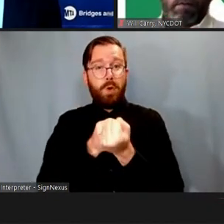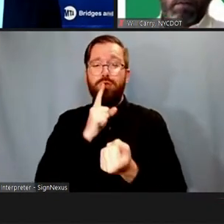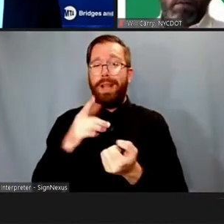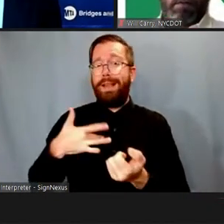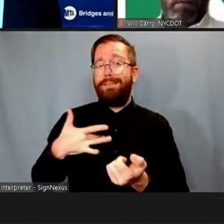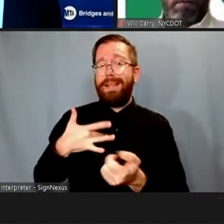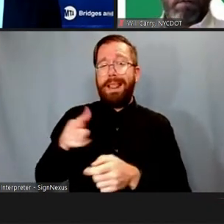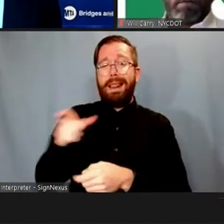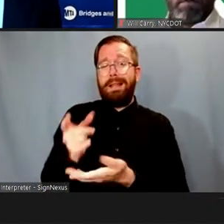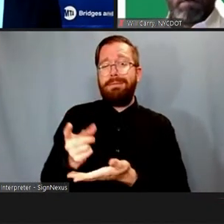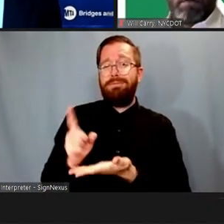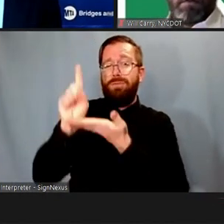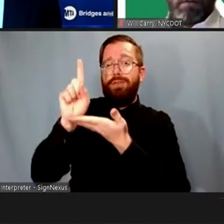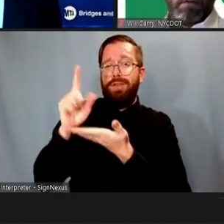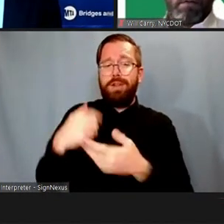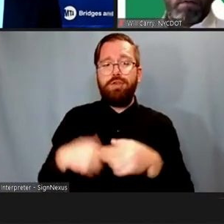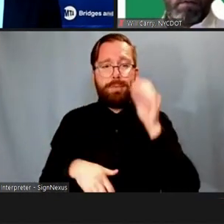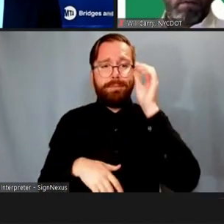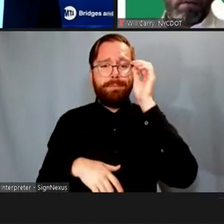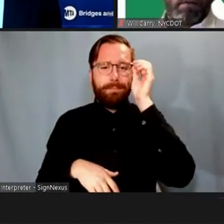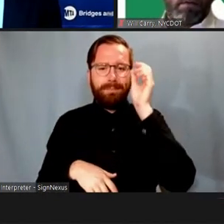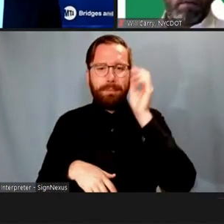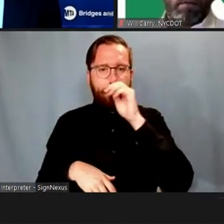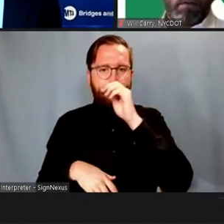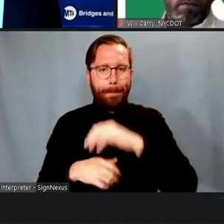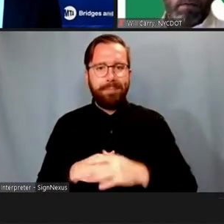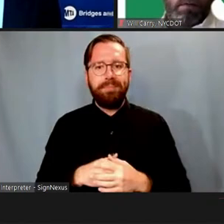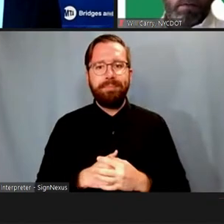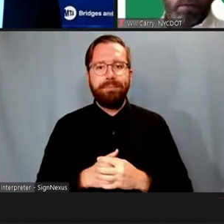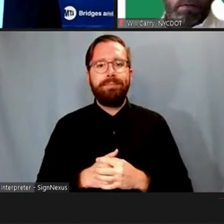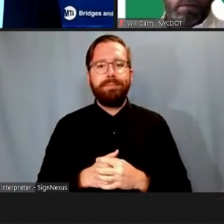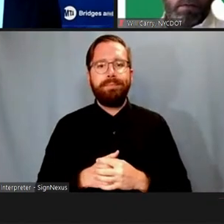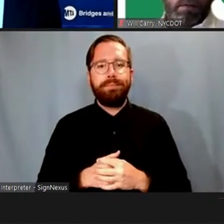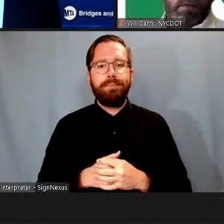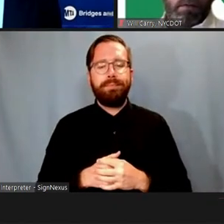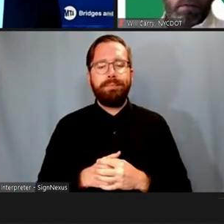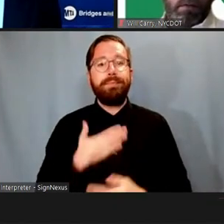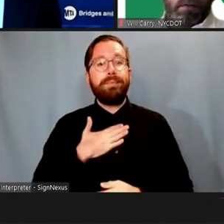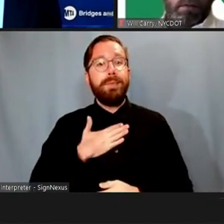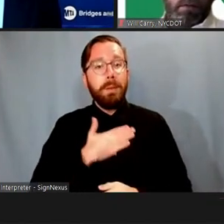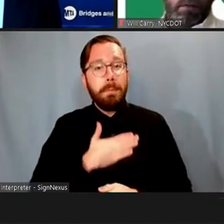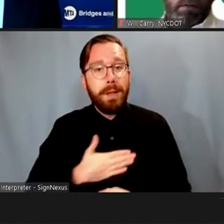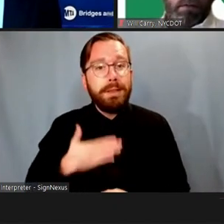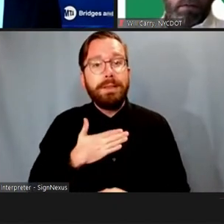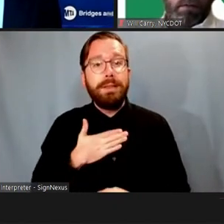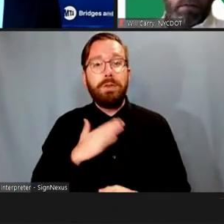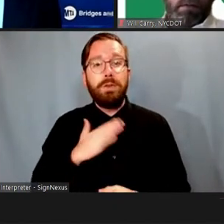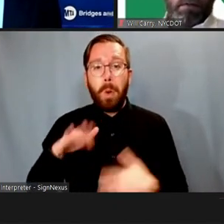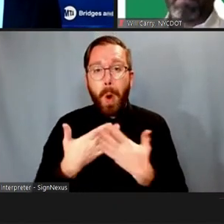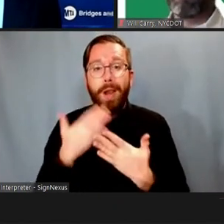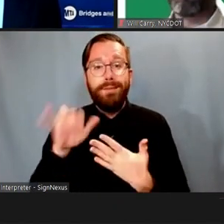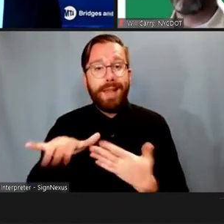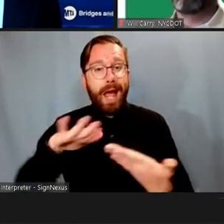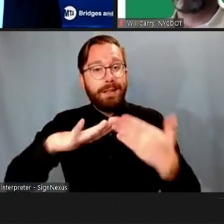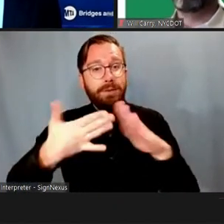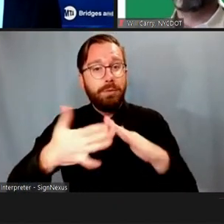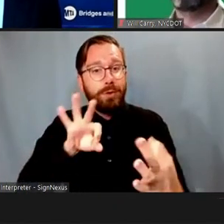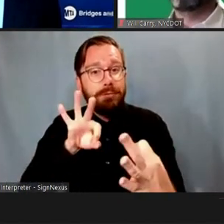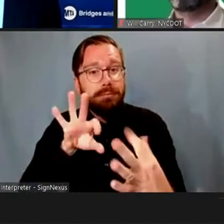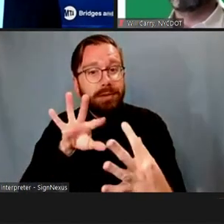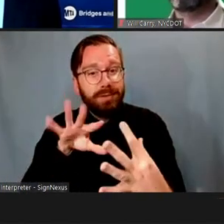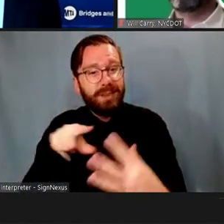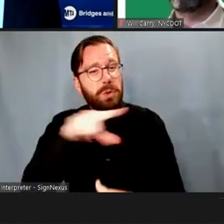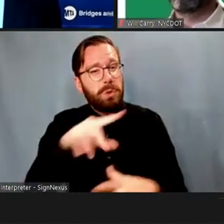livelihoods and lives because they do please take all of that feedback seriously and to